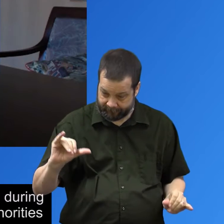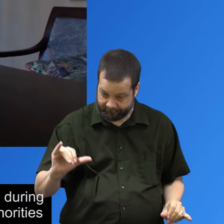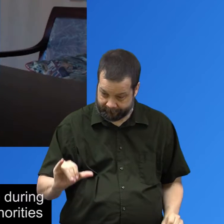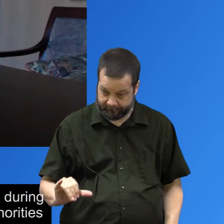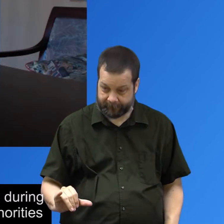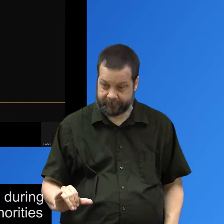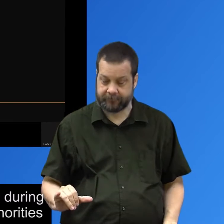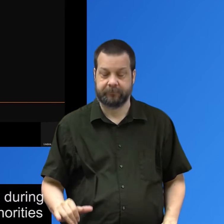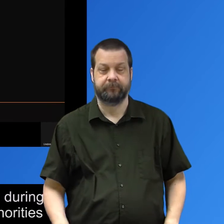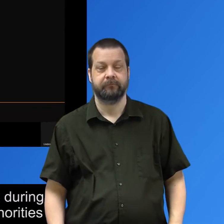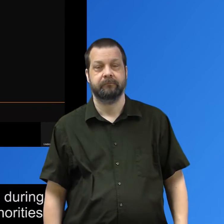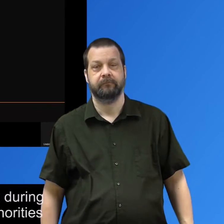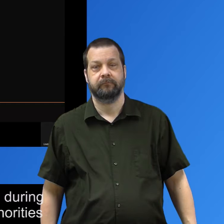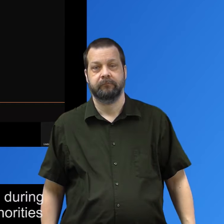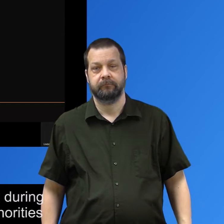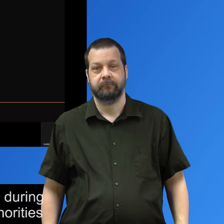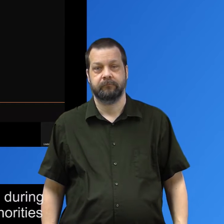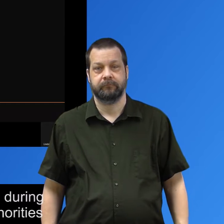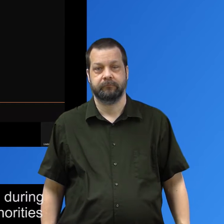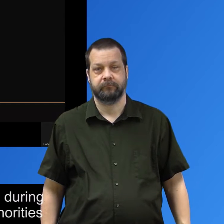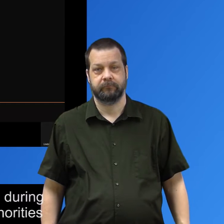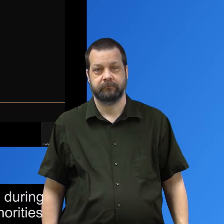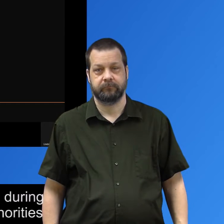the study.